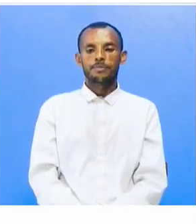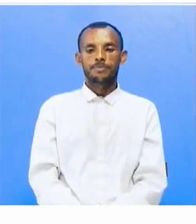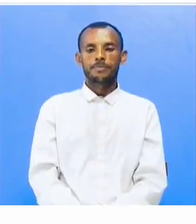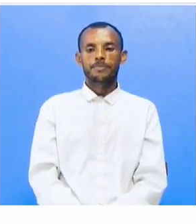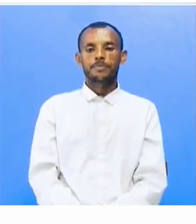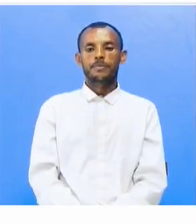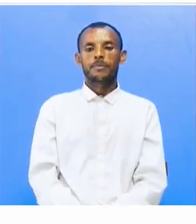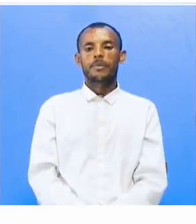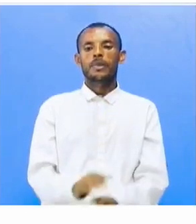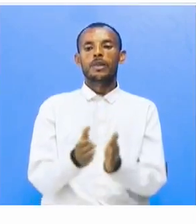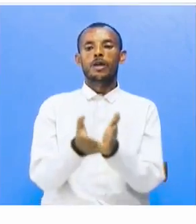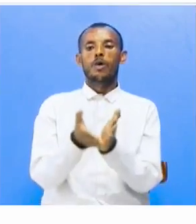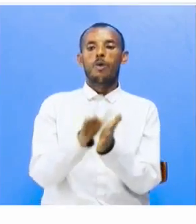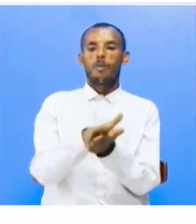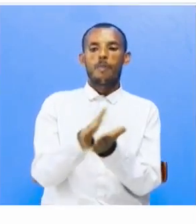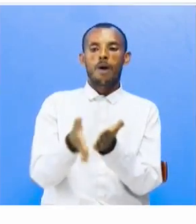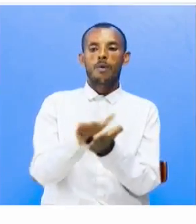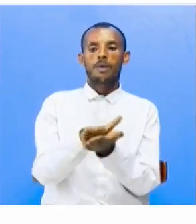the compound interest.